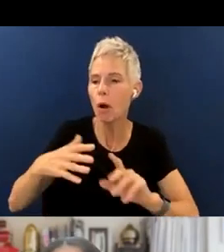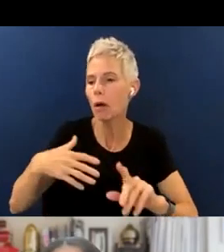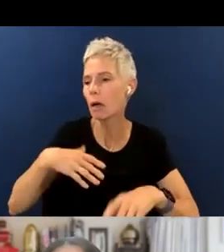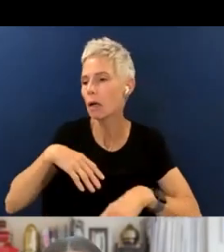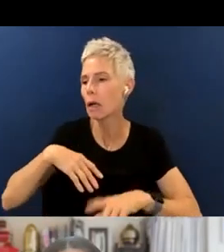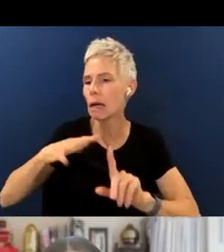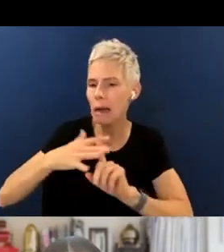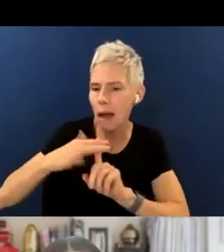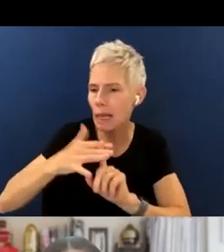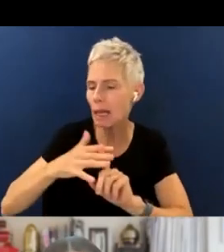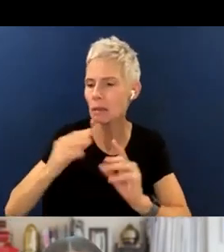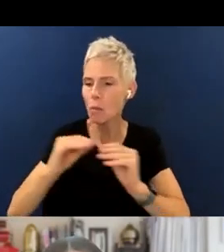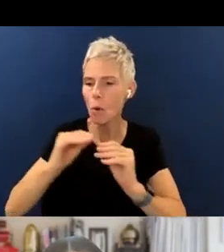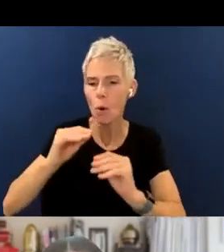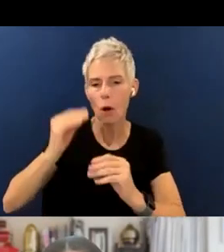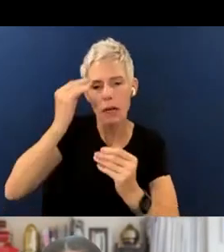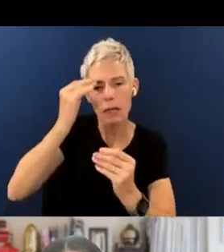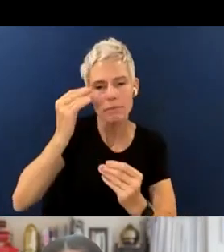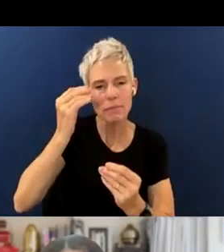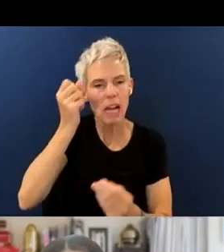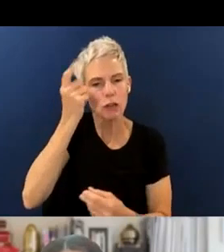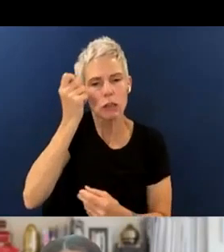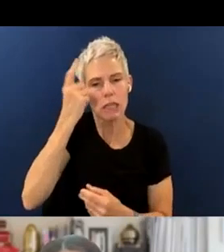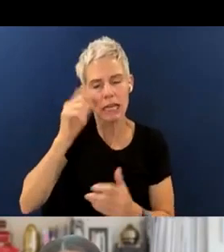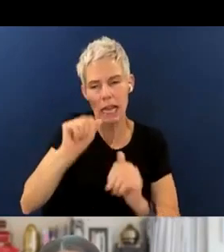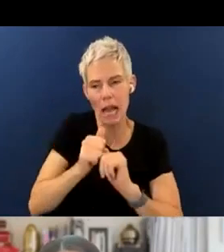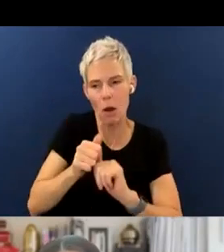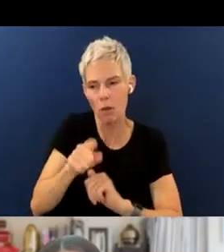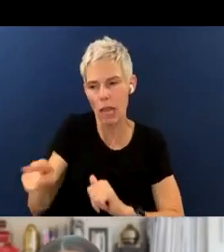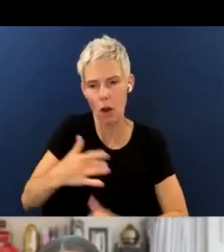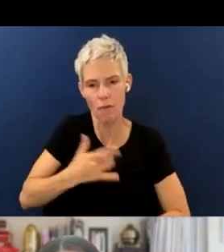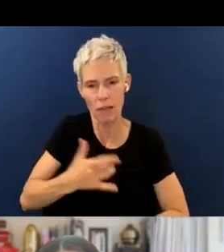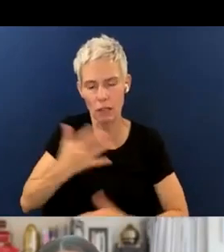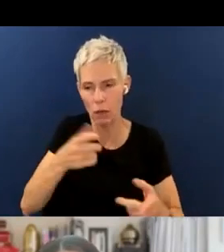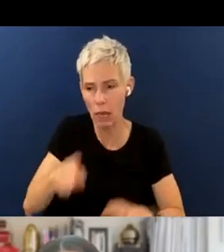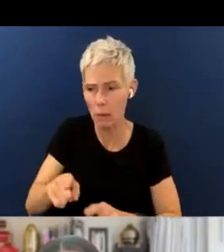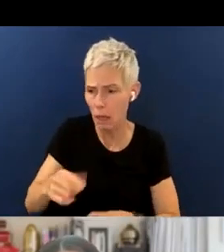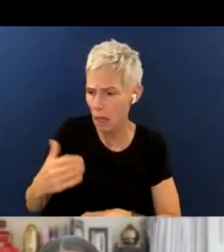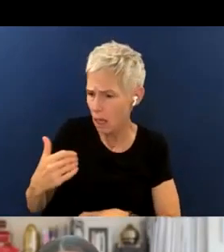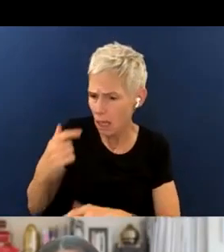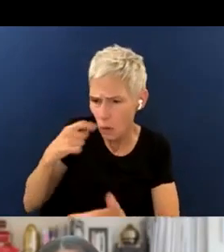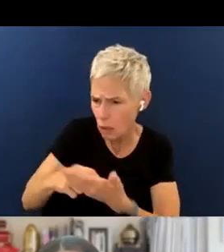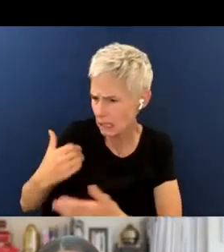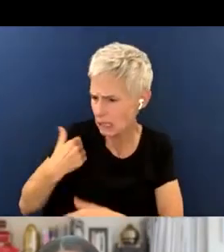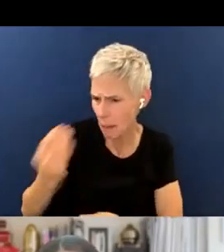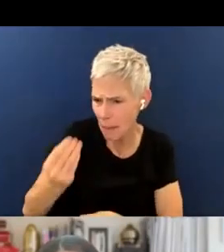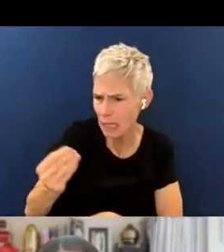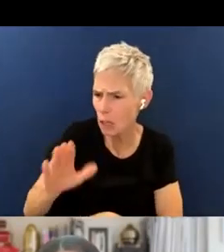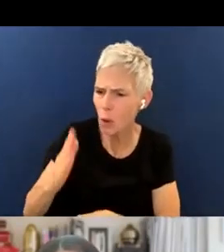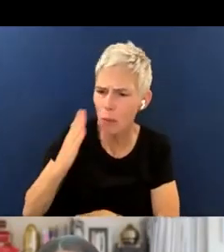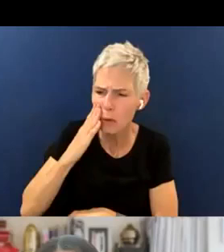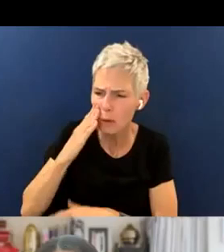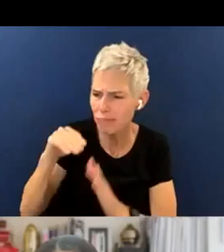into how they're feeling, what happened. They can touch base about maybe you were in a bad mood on Monday, what happened, to really help